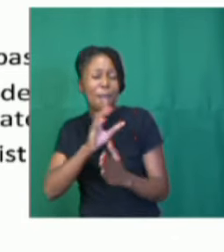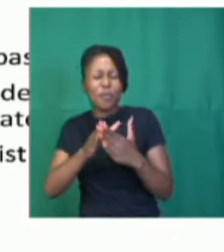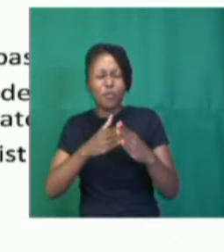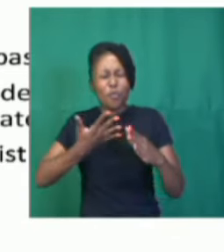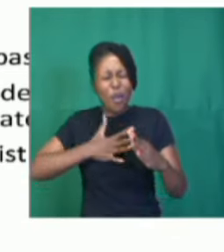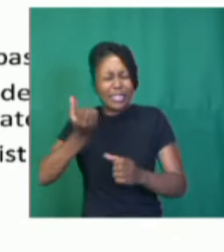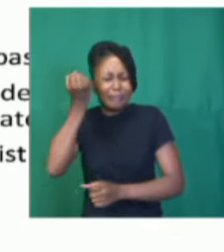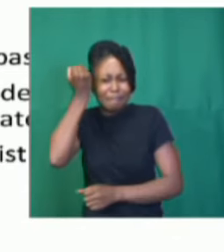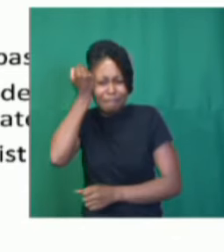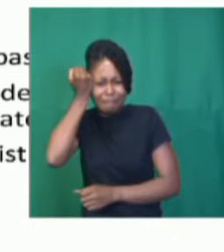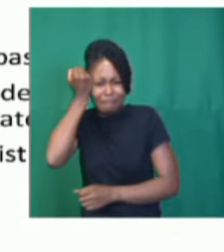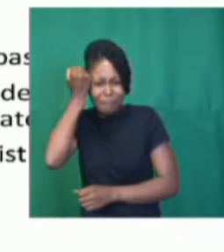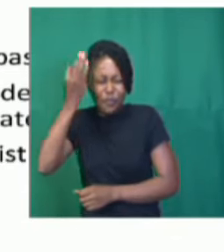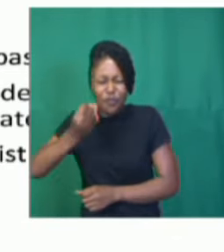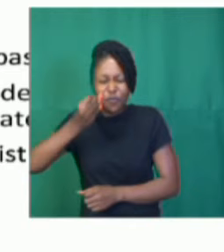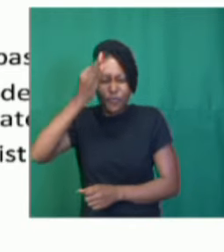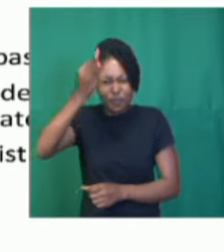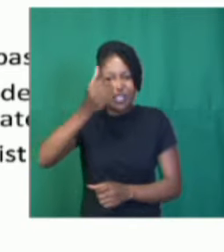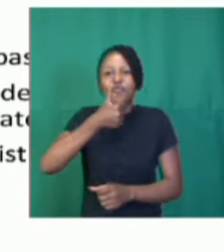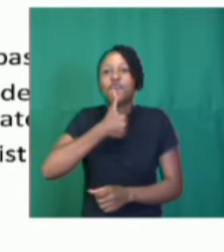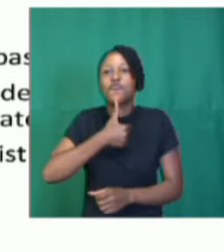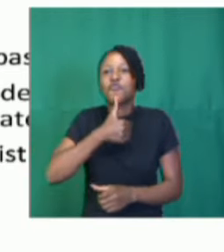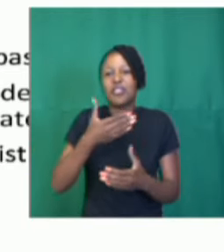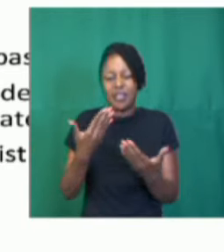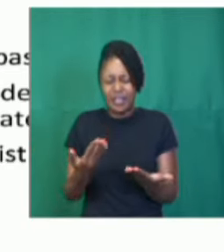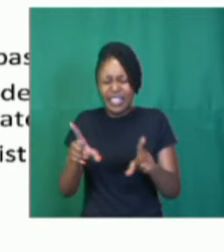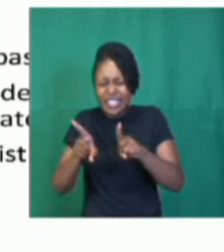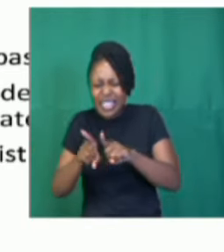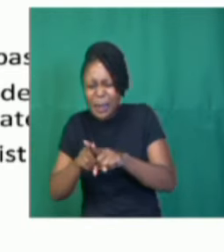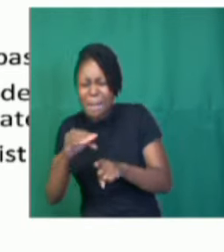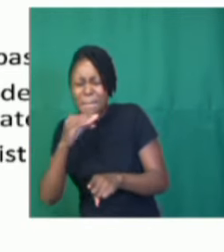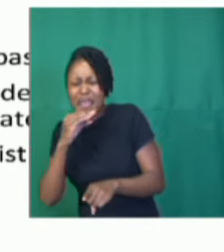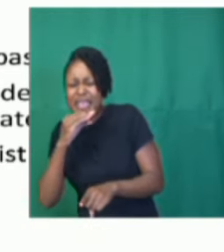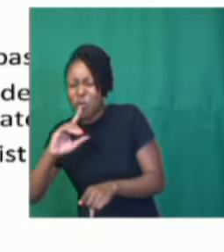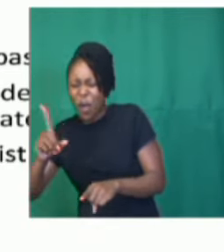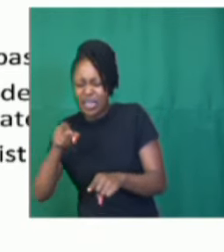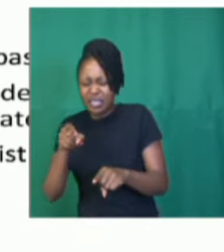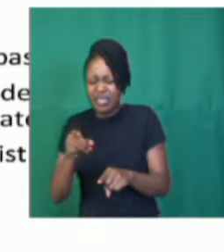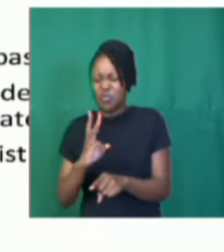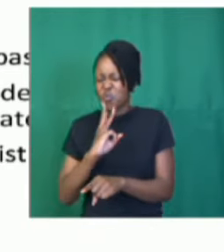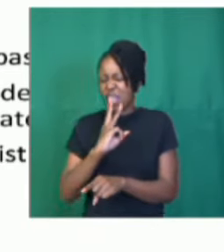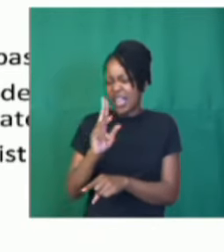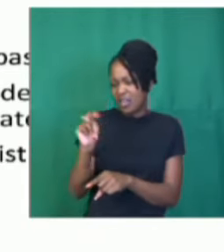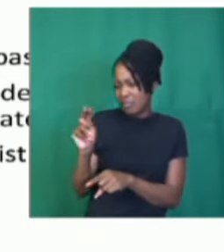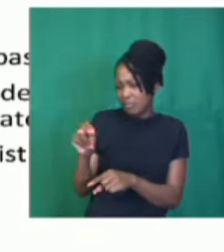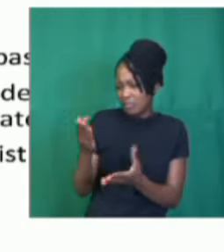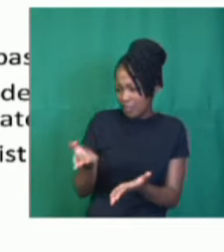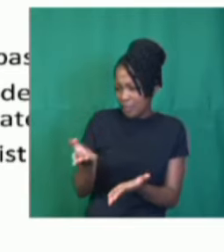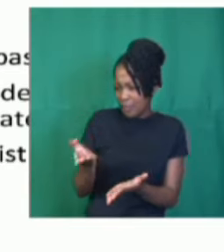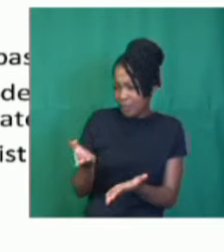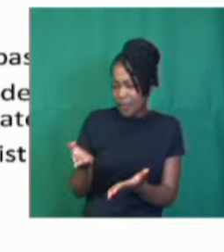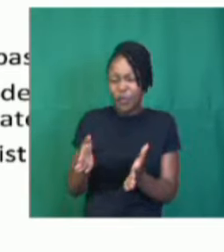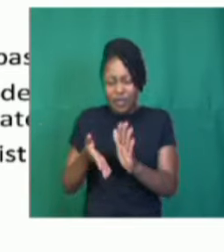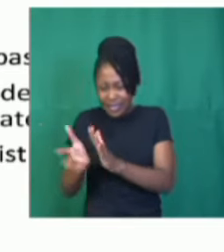to find the meaning of these words. This is where your dictionary comes to play. You are going to look into your dictionary, what does this word mean,